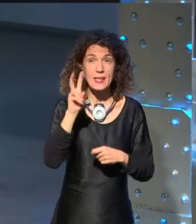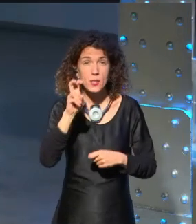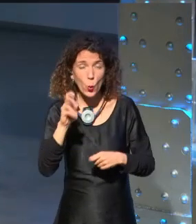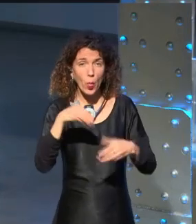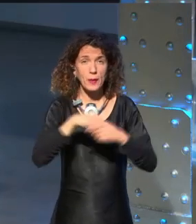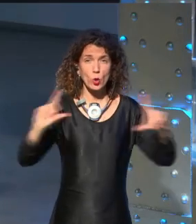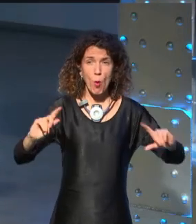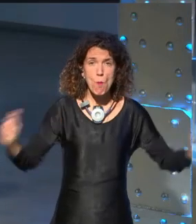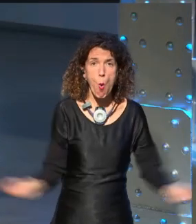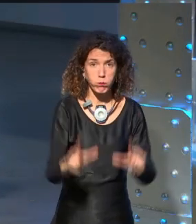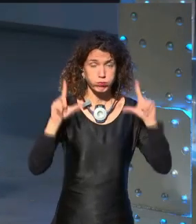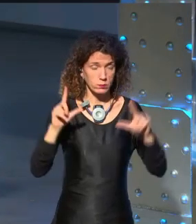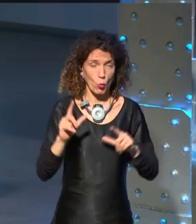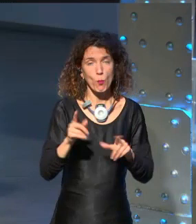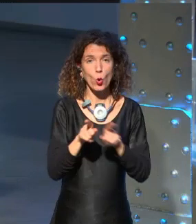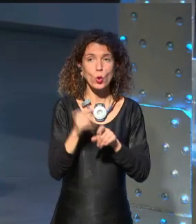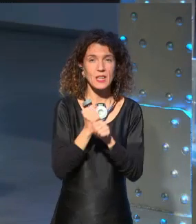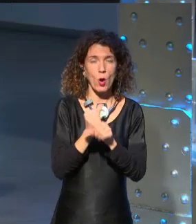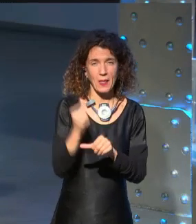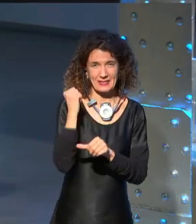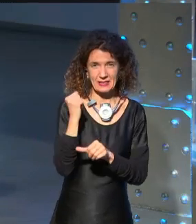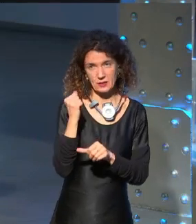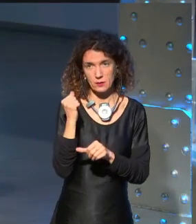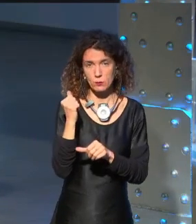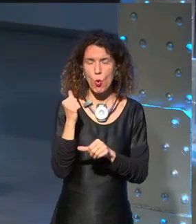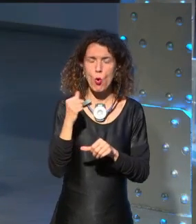from the 20 seconds ads that appear on television.